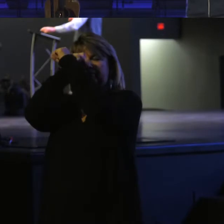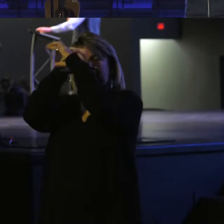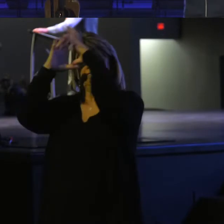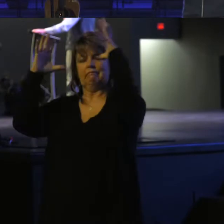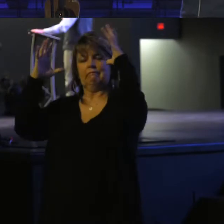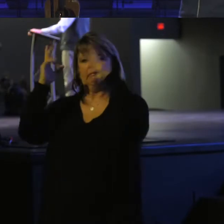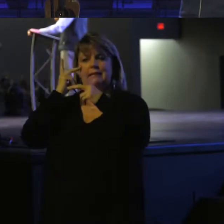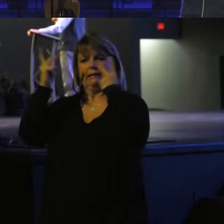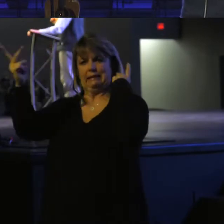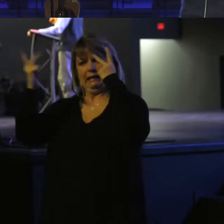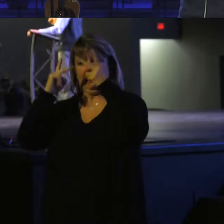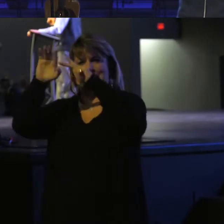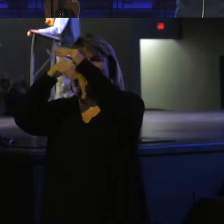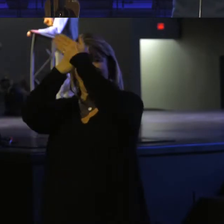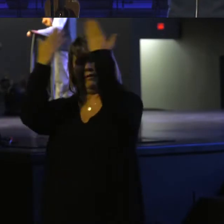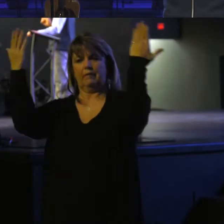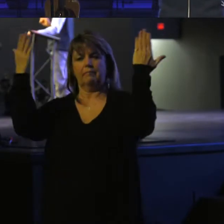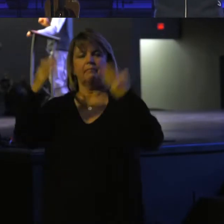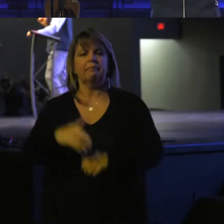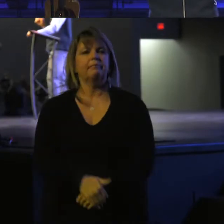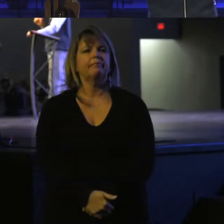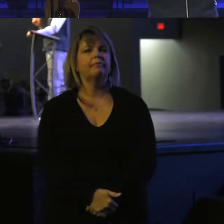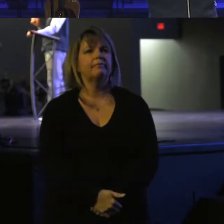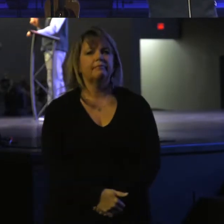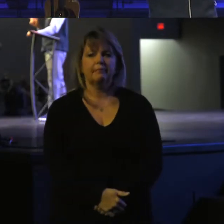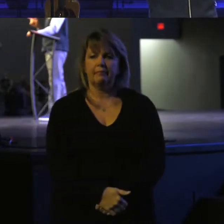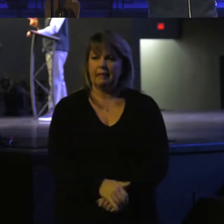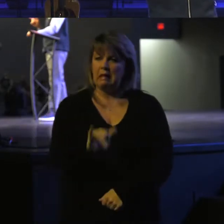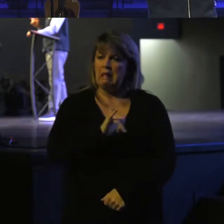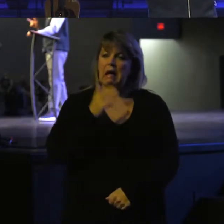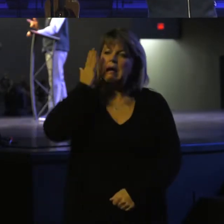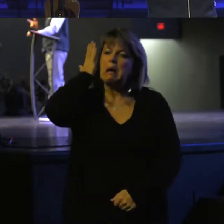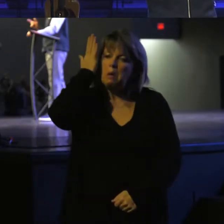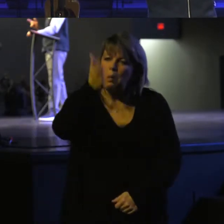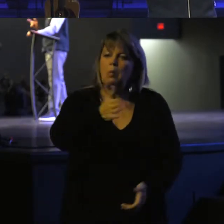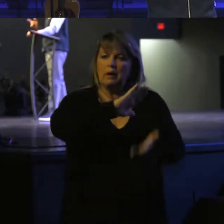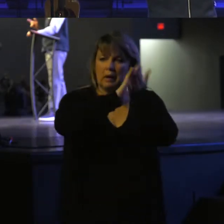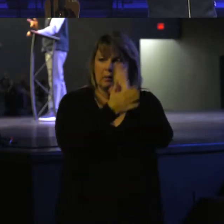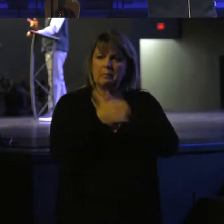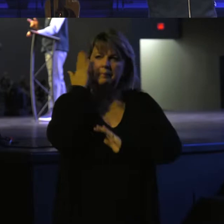to see heaven as it will someday be.